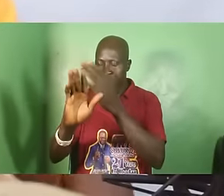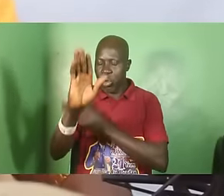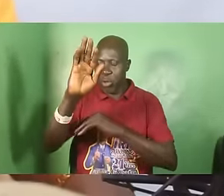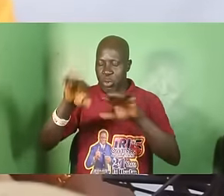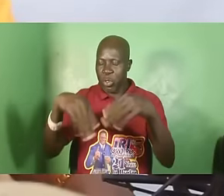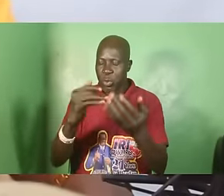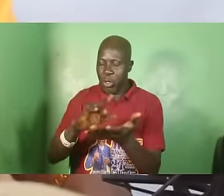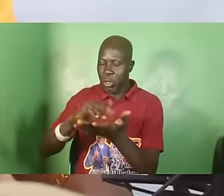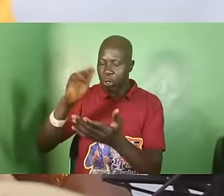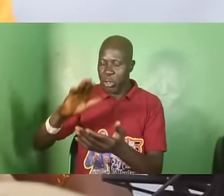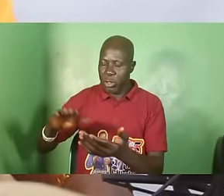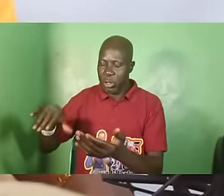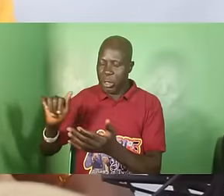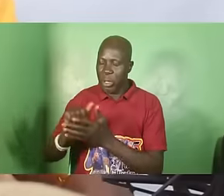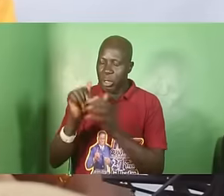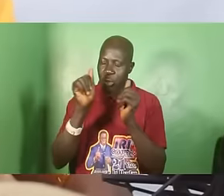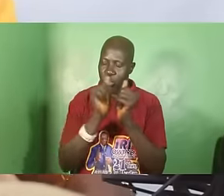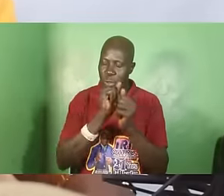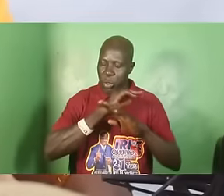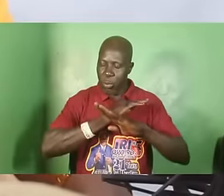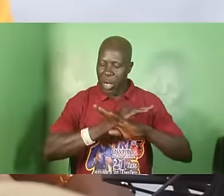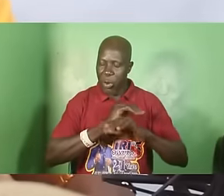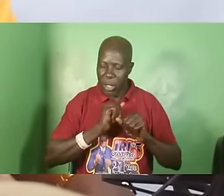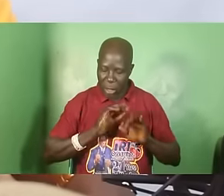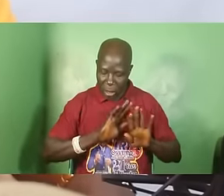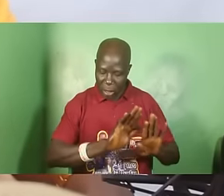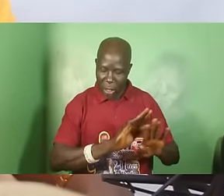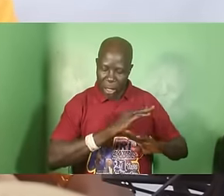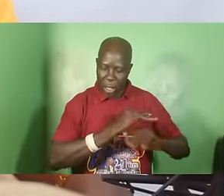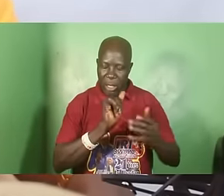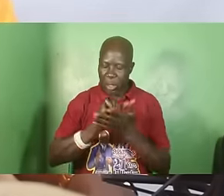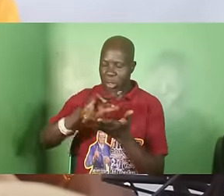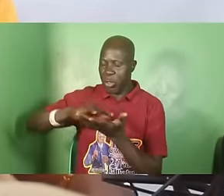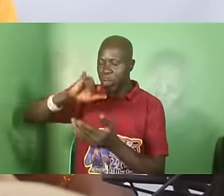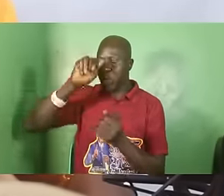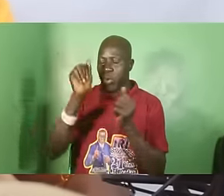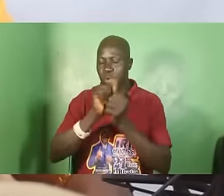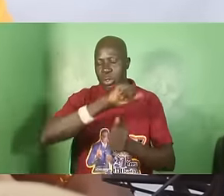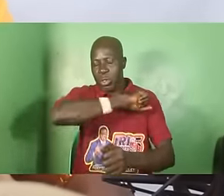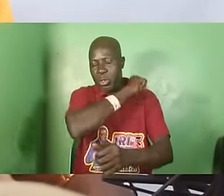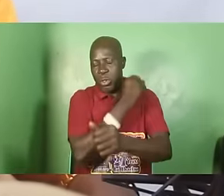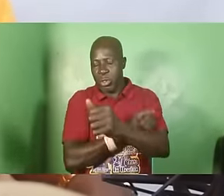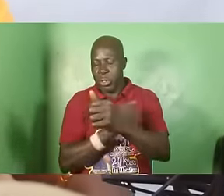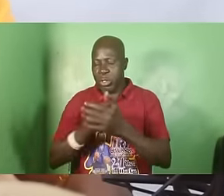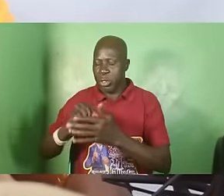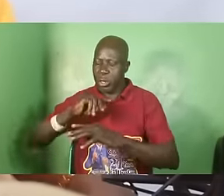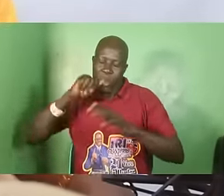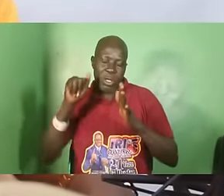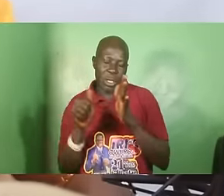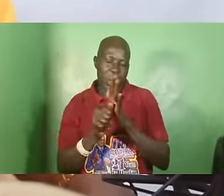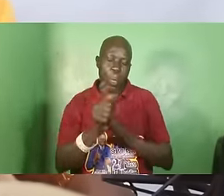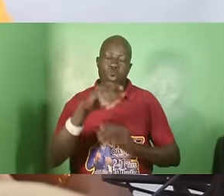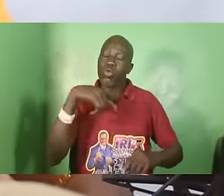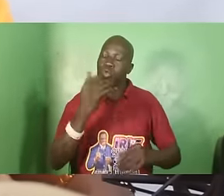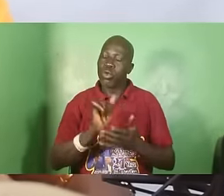fún. That God has given your glorious children. Àgbà wọn ló dín ògo àwọn yẹn lọ́wọ́. What are the forces injuring your children's glory? Àṣẹ wọn ló dín lọ́wọ́. What are the forces injuring it? Tani ò jẹ́